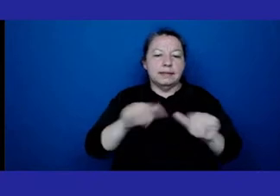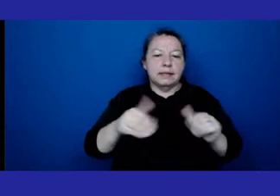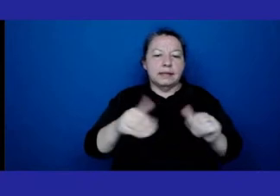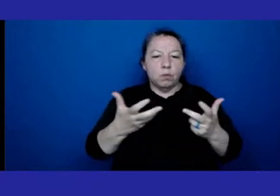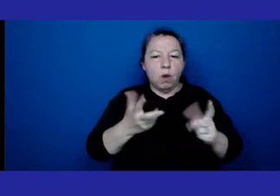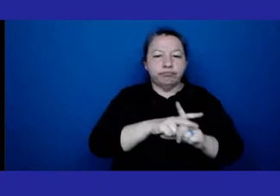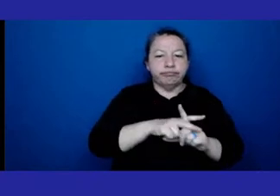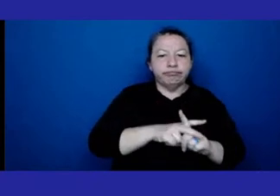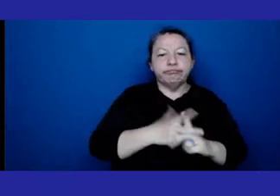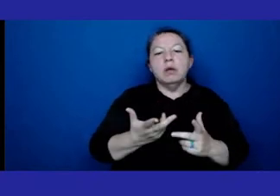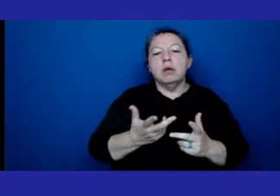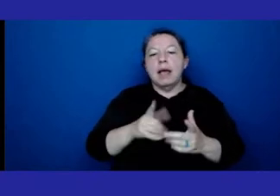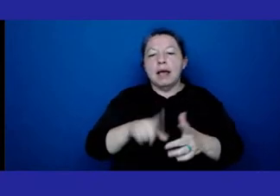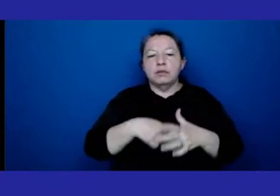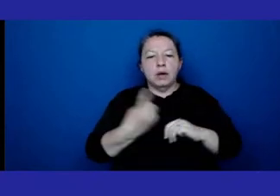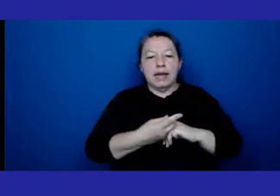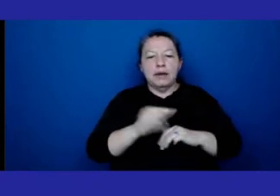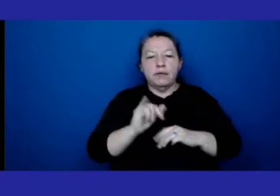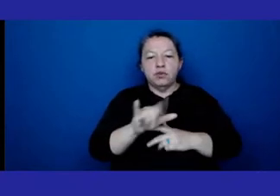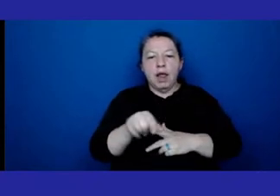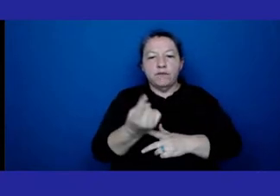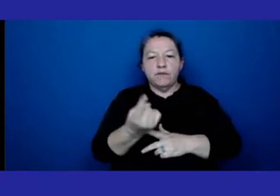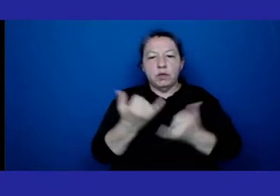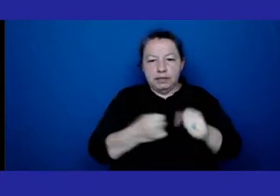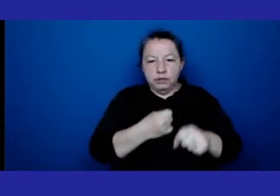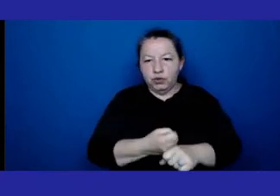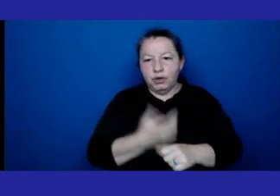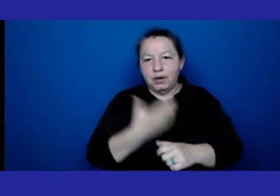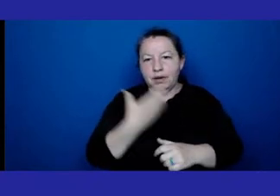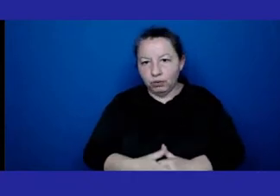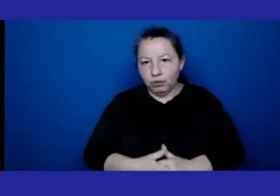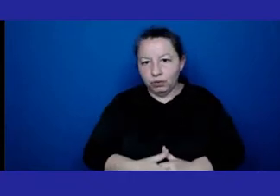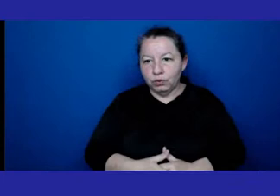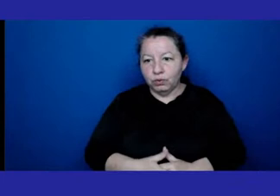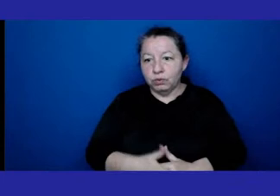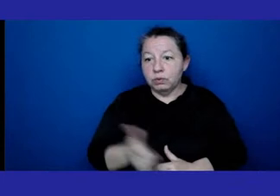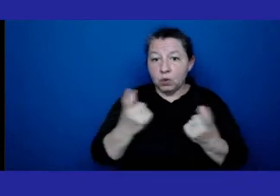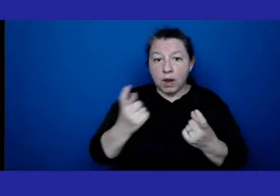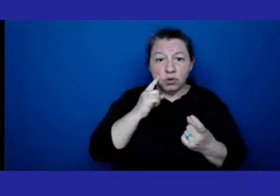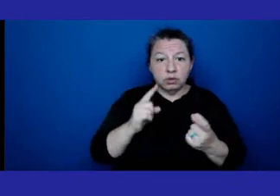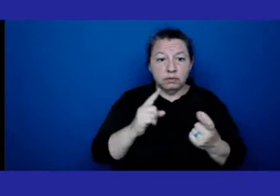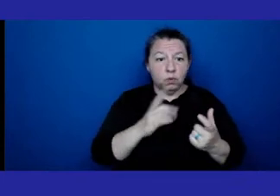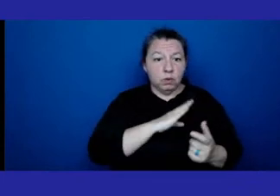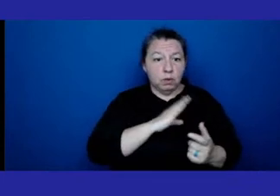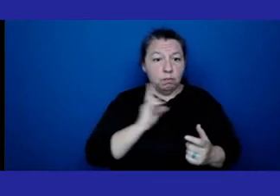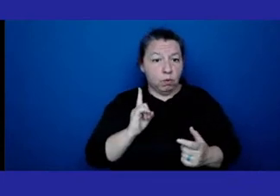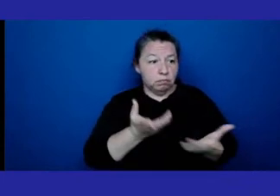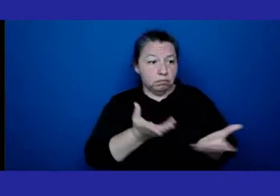July 1st of this year. Thank you. Thank you, Paul. Any questions from board members?